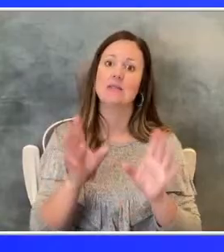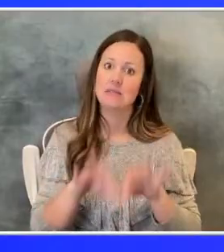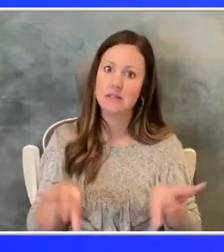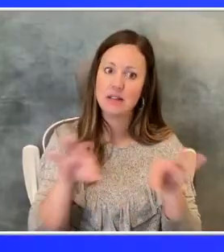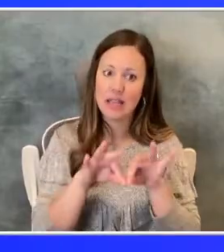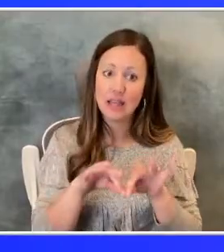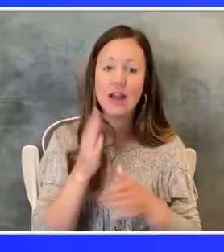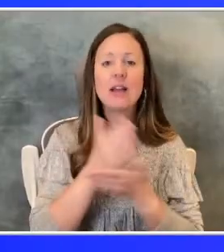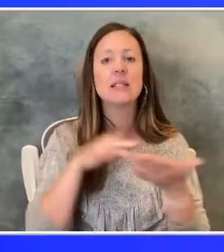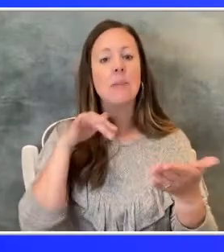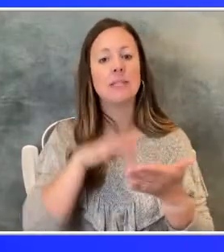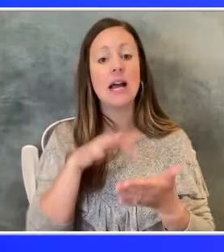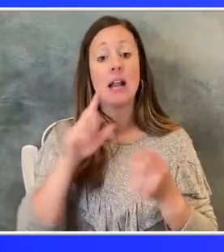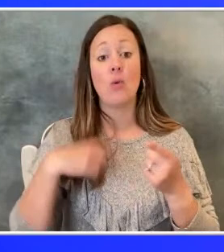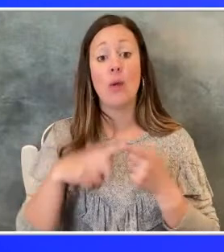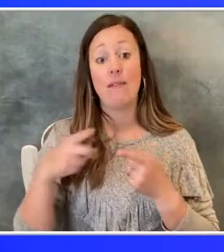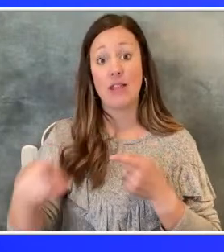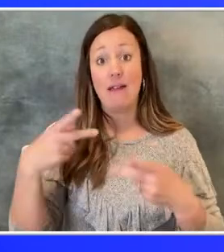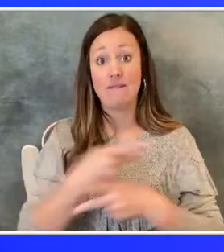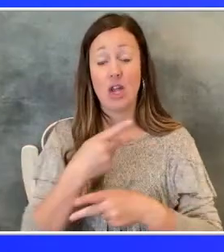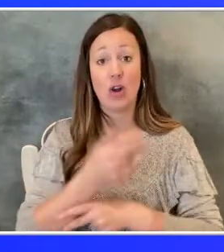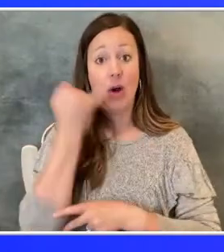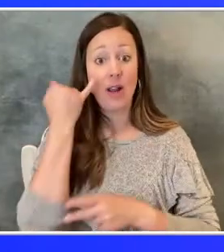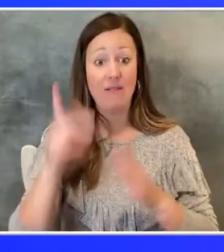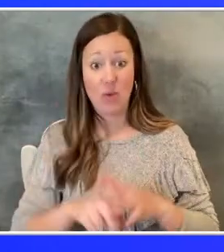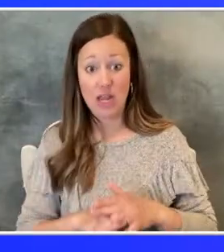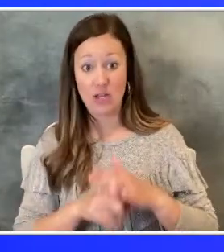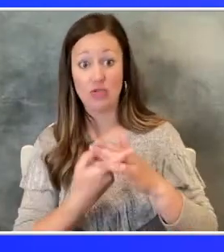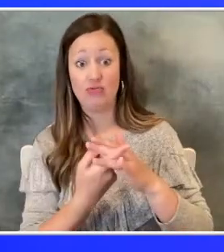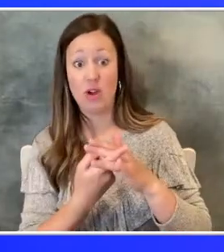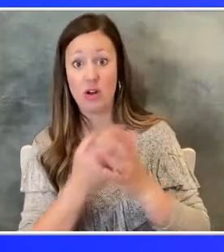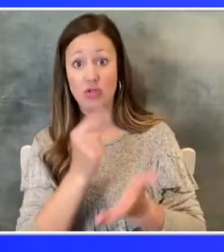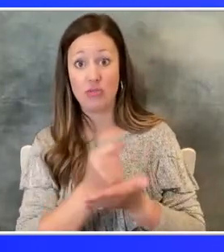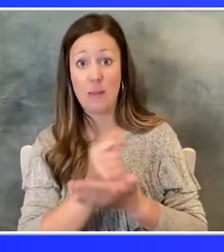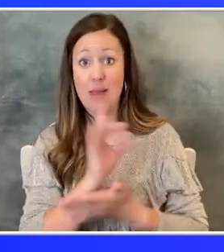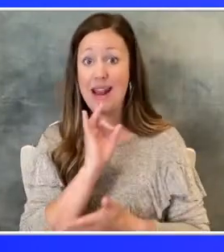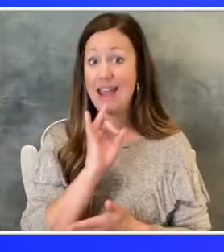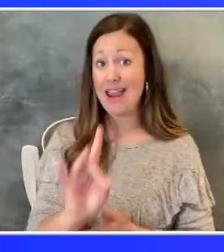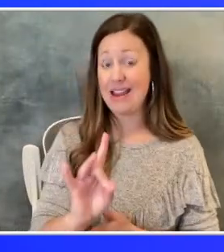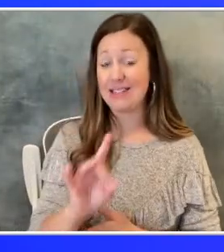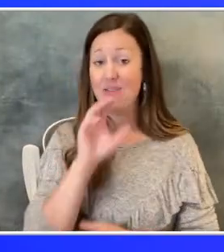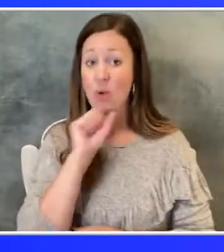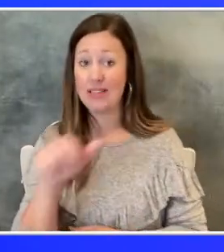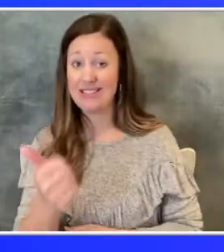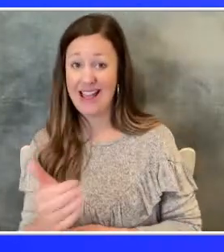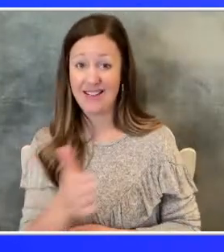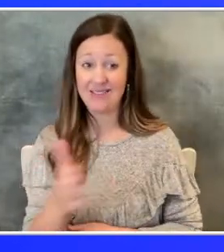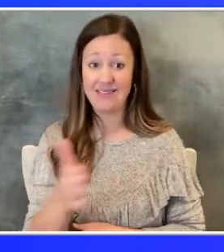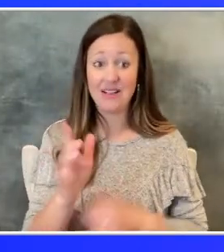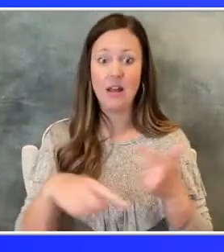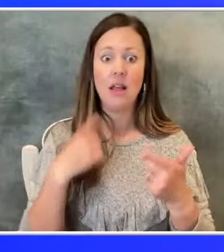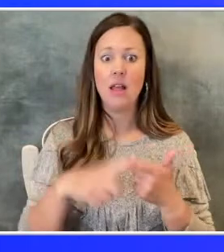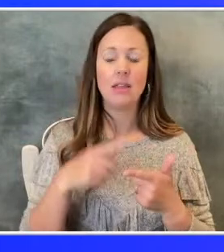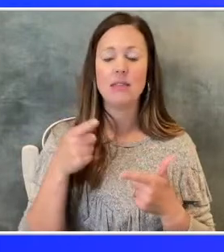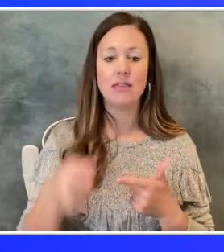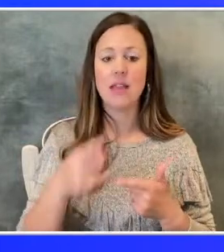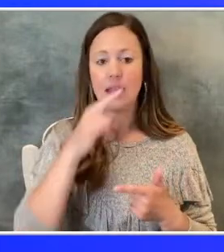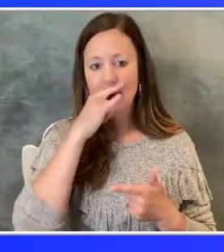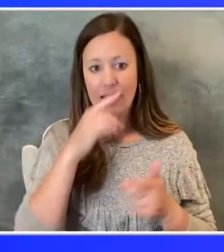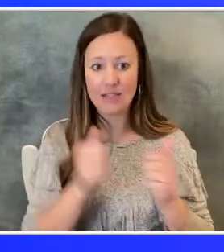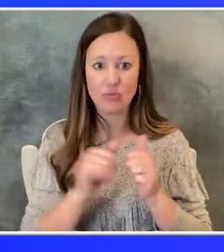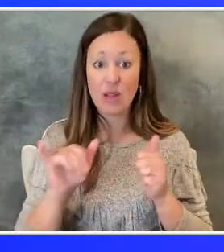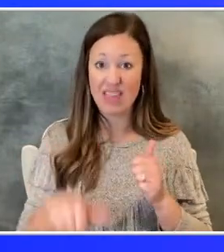have figured out that if we start treatment at age 8 and 10, those kids, the arteries are preserved,